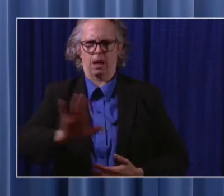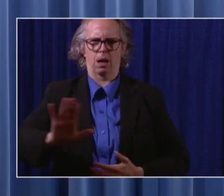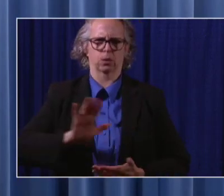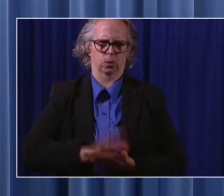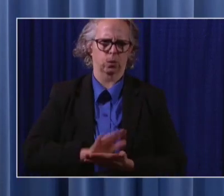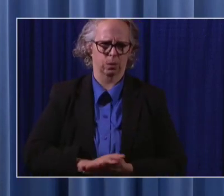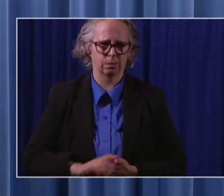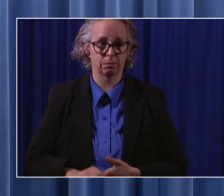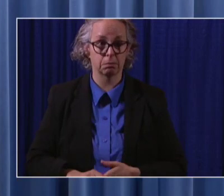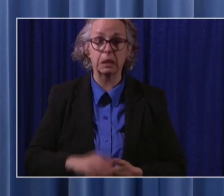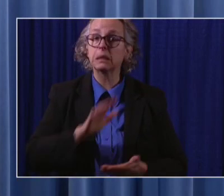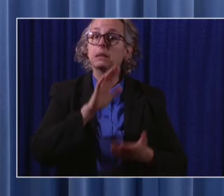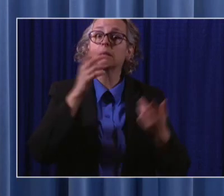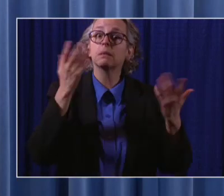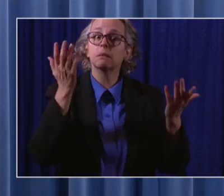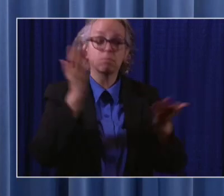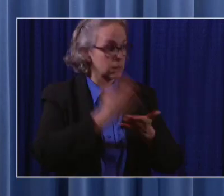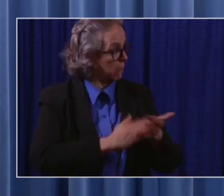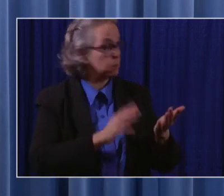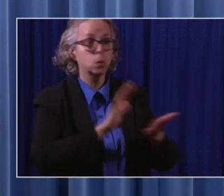to go virtual.